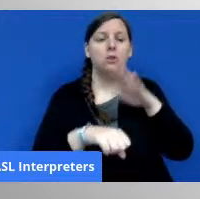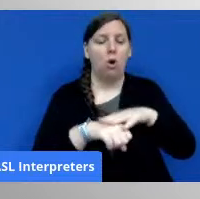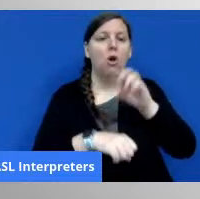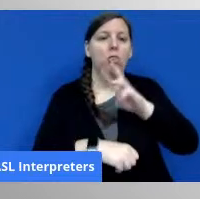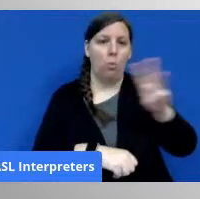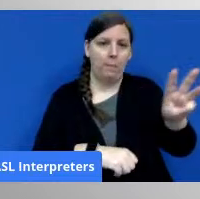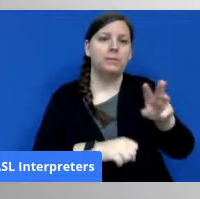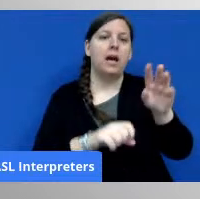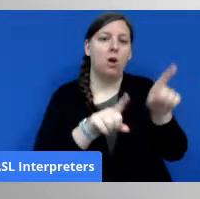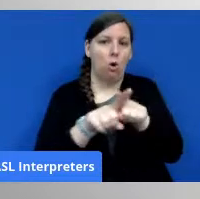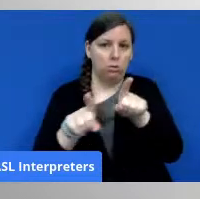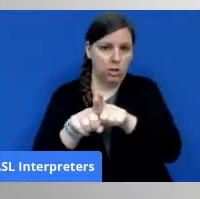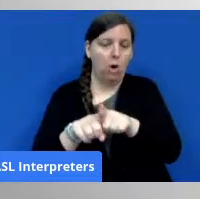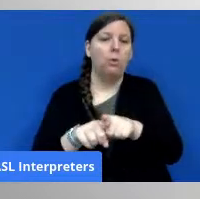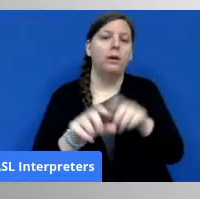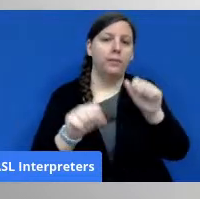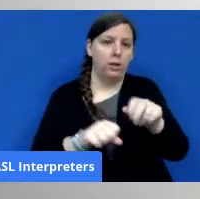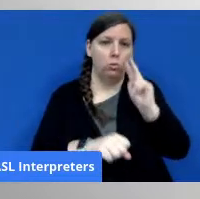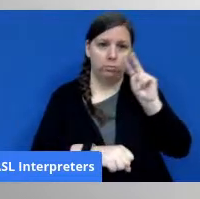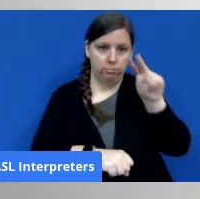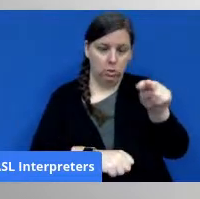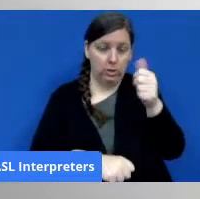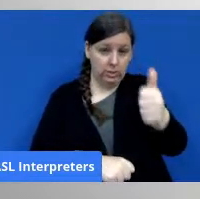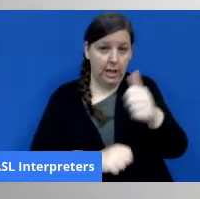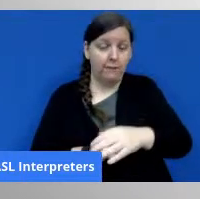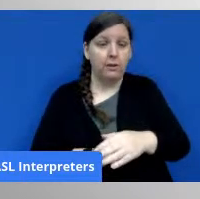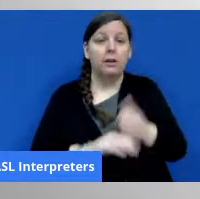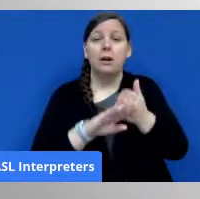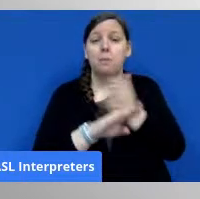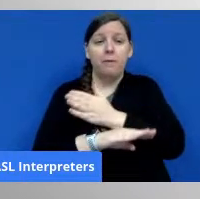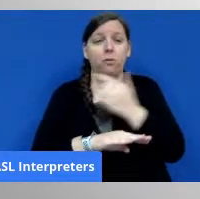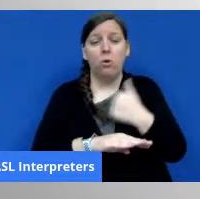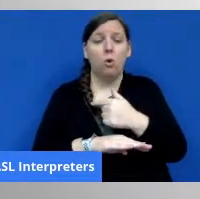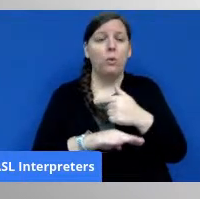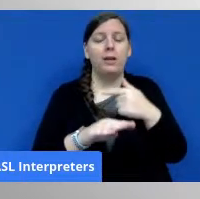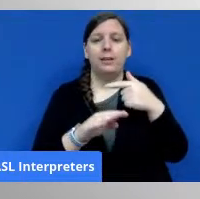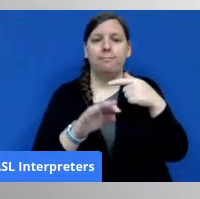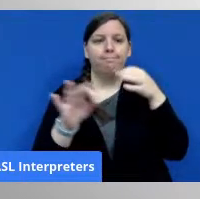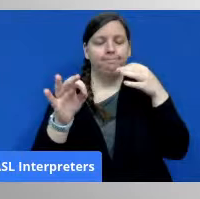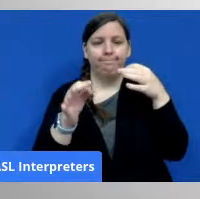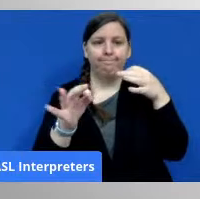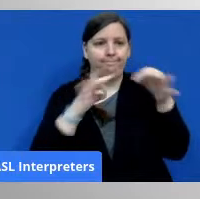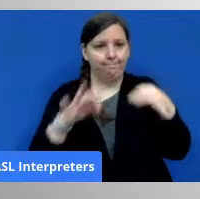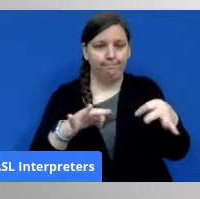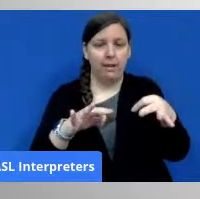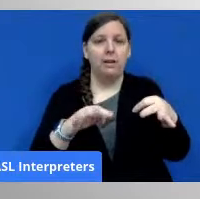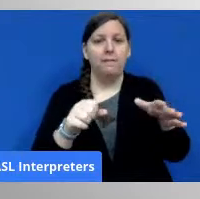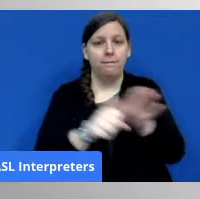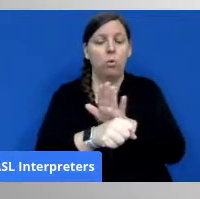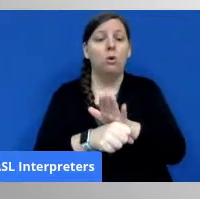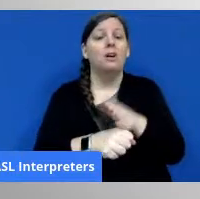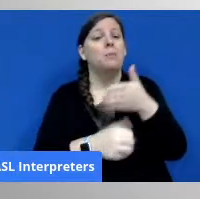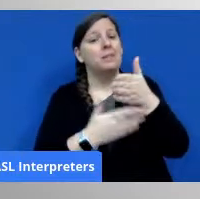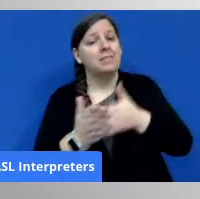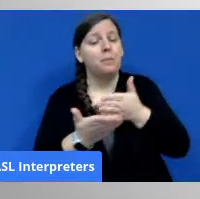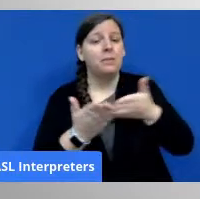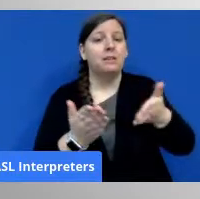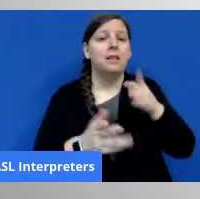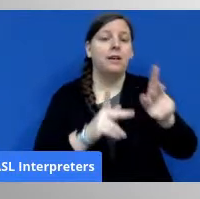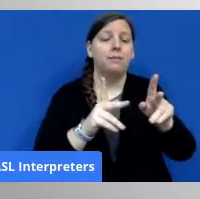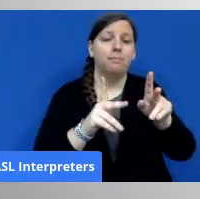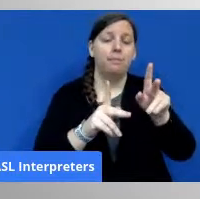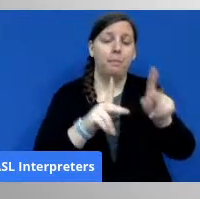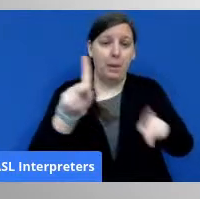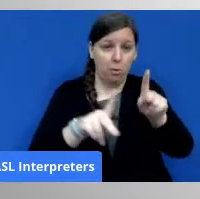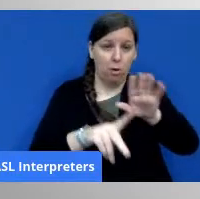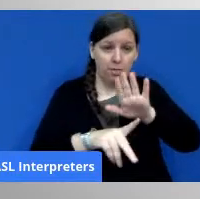But just a quick snapshot before we dig into childcare about some of the things that families are juggling and trying to balance.